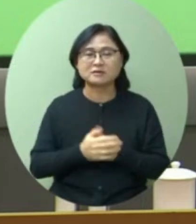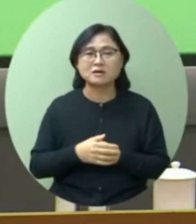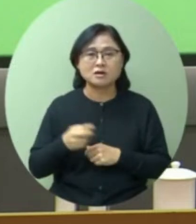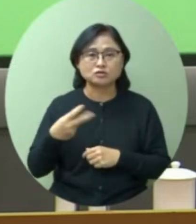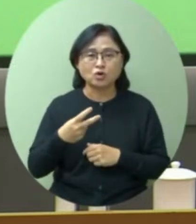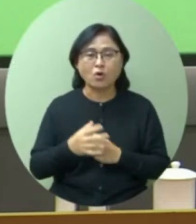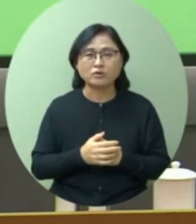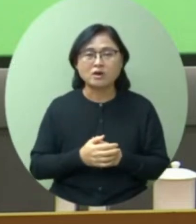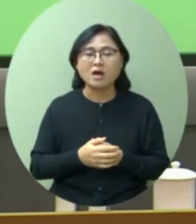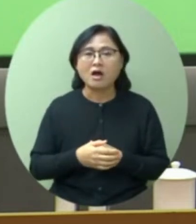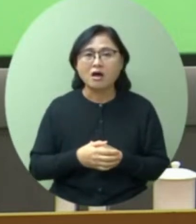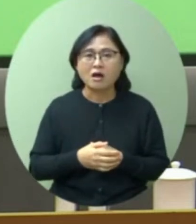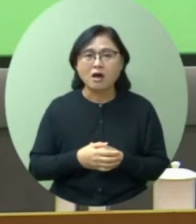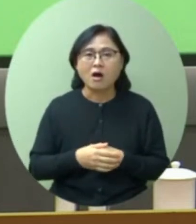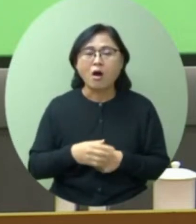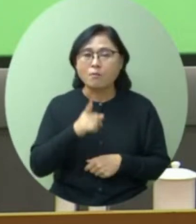the